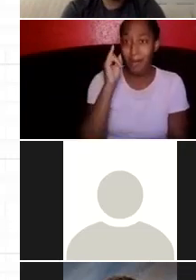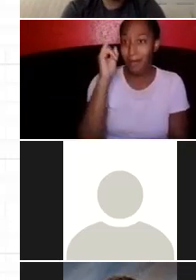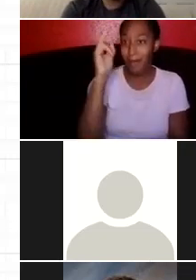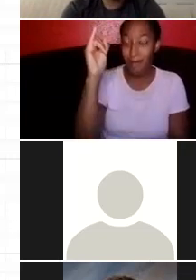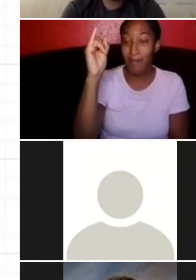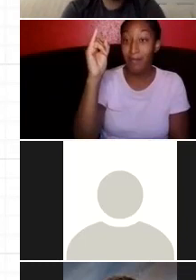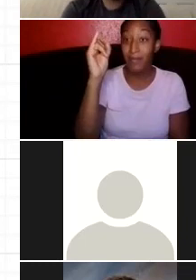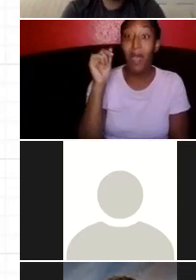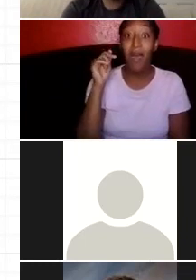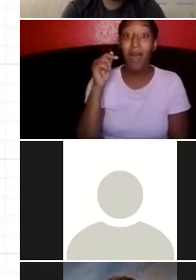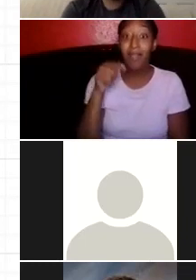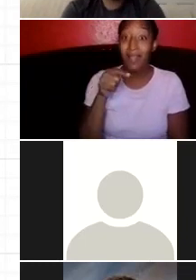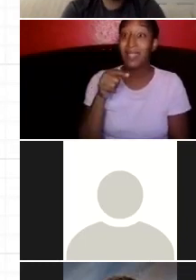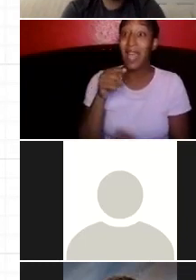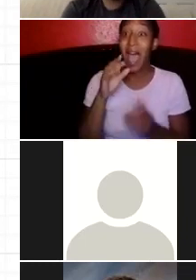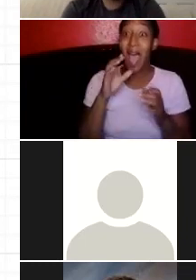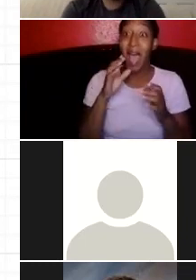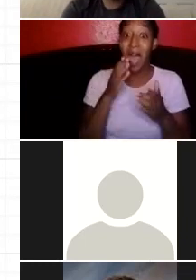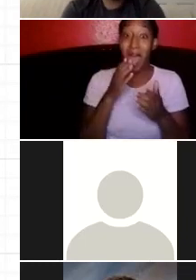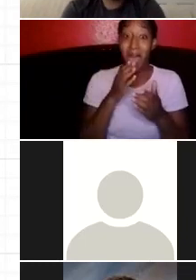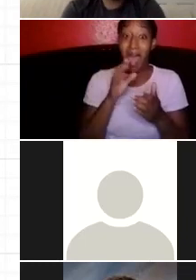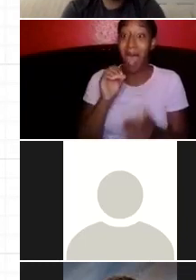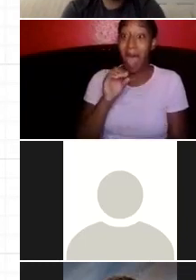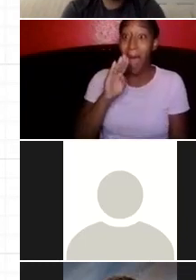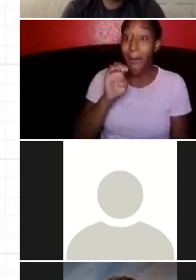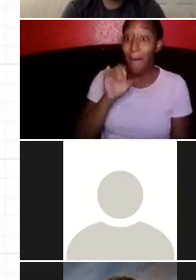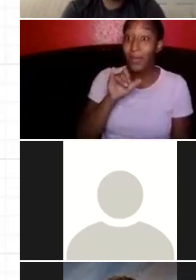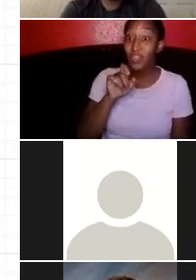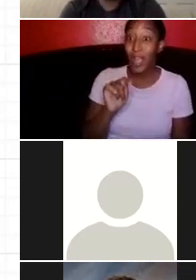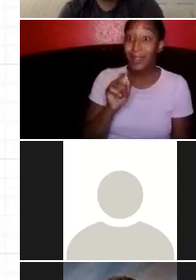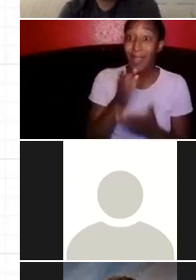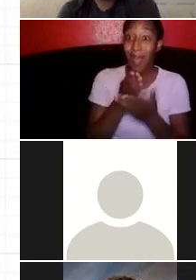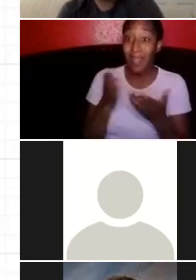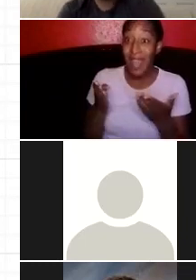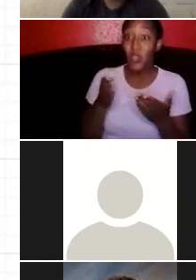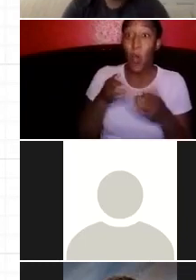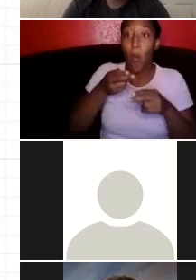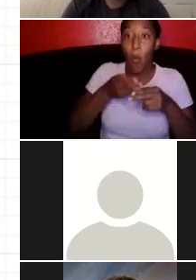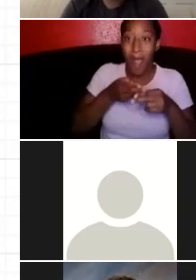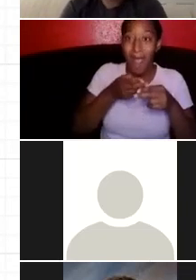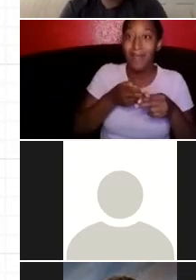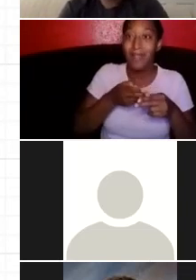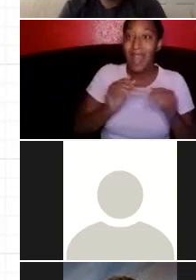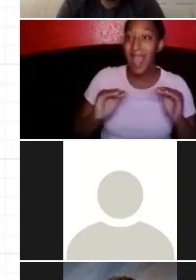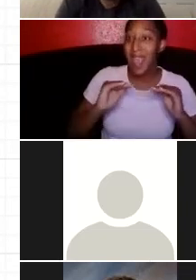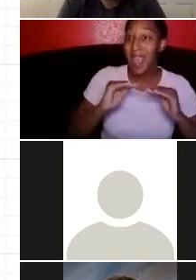object's weight is equal to the object's mass